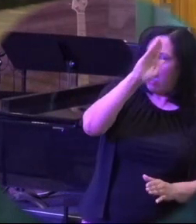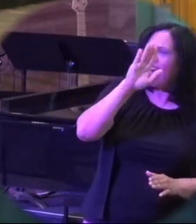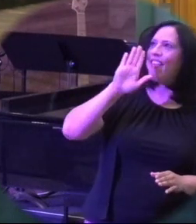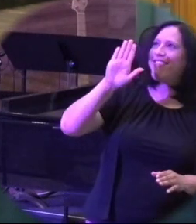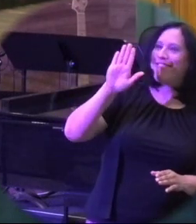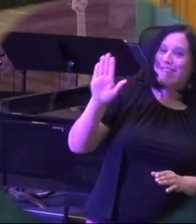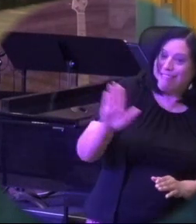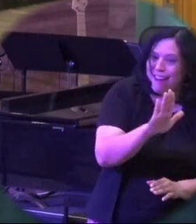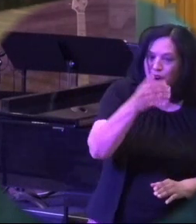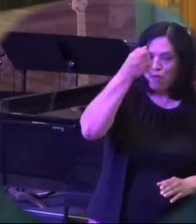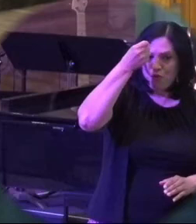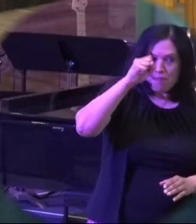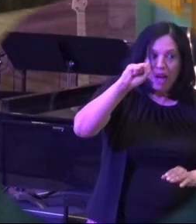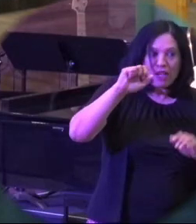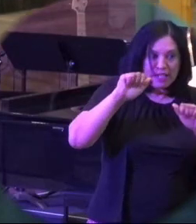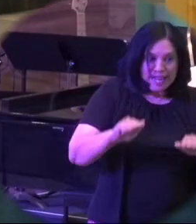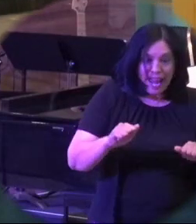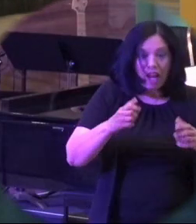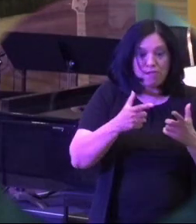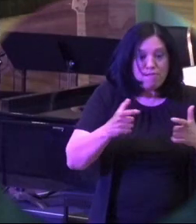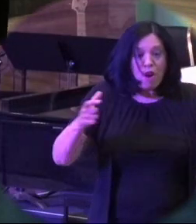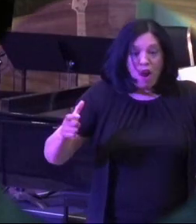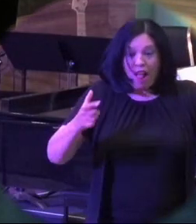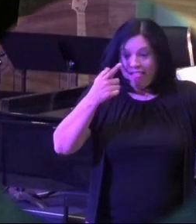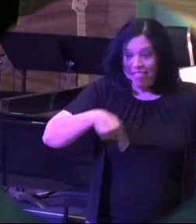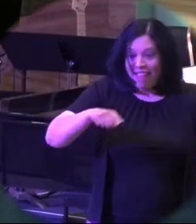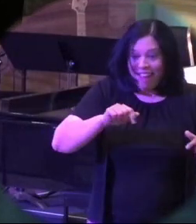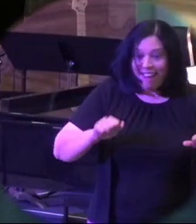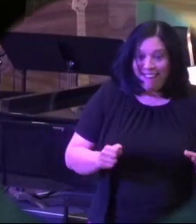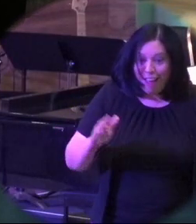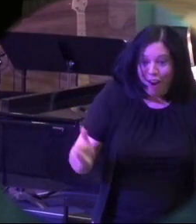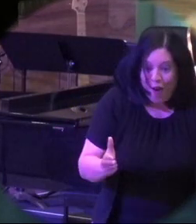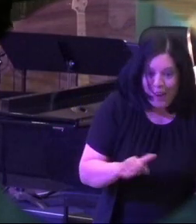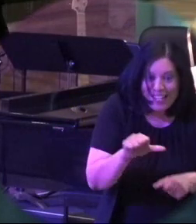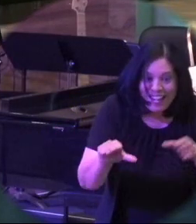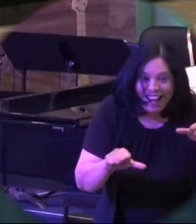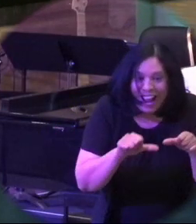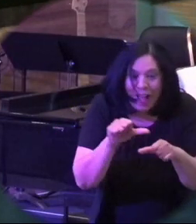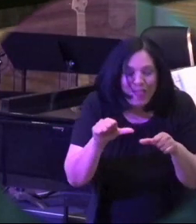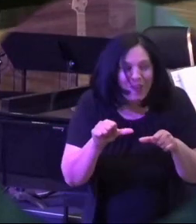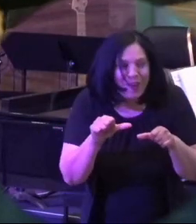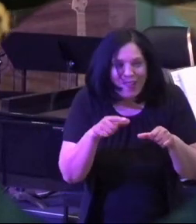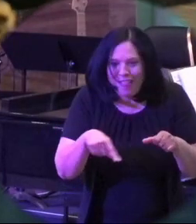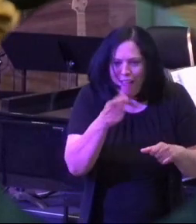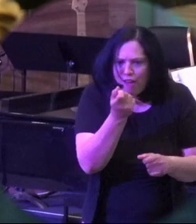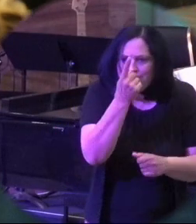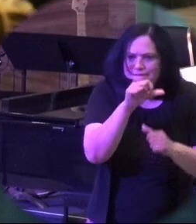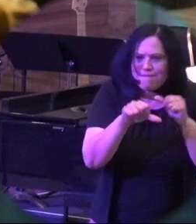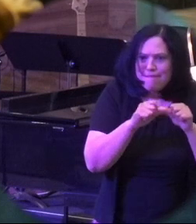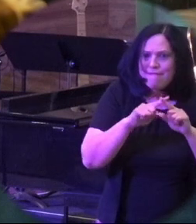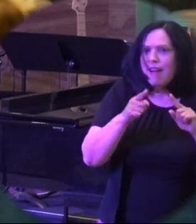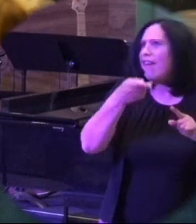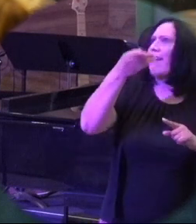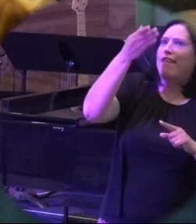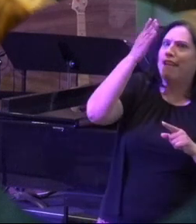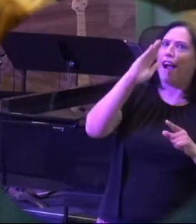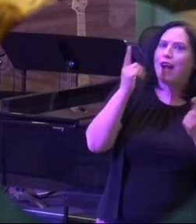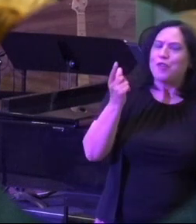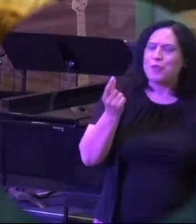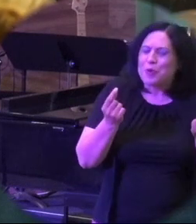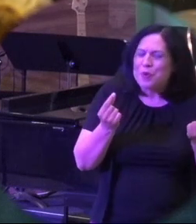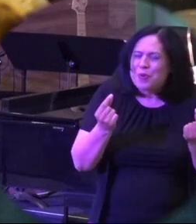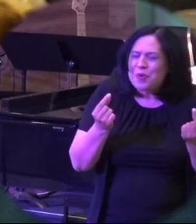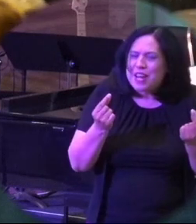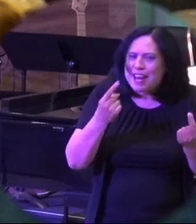rebellion can grow because they can encourage each other because everybody understands each other. But God confused their languages to